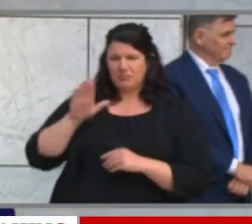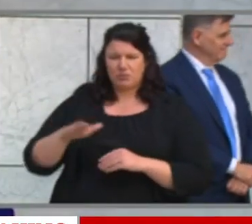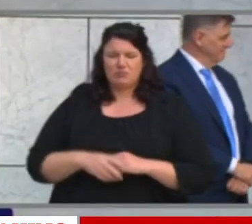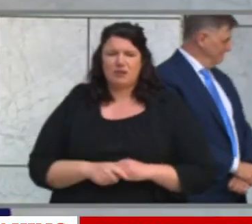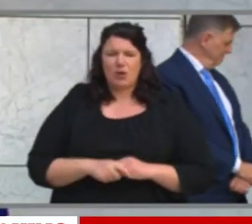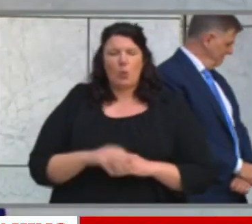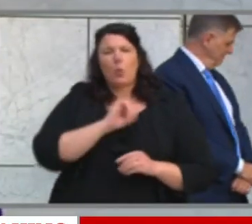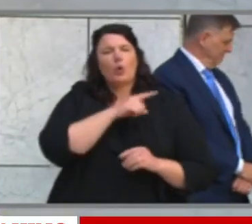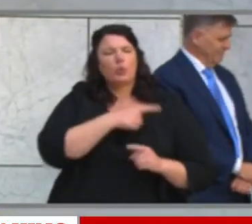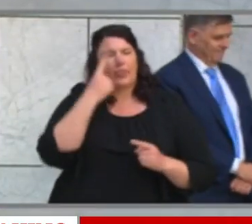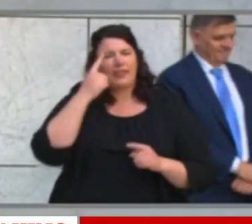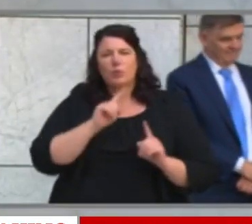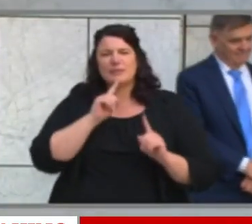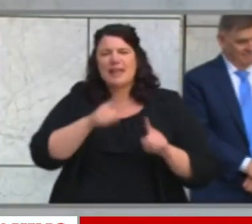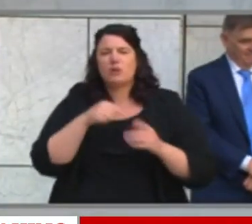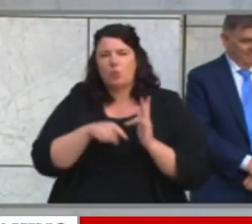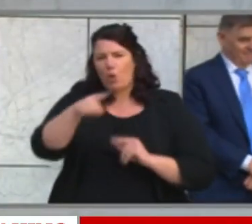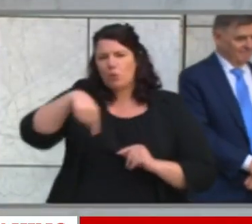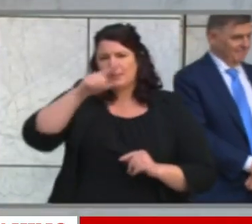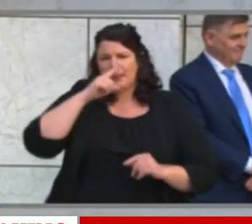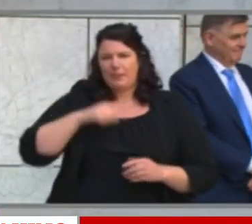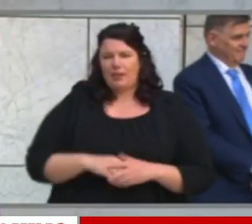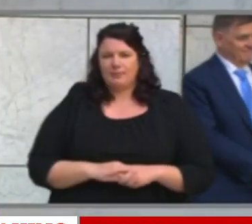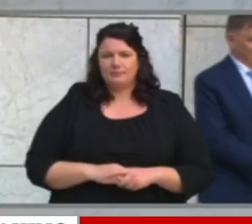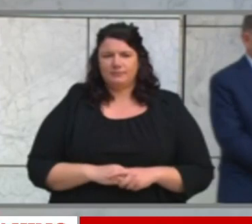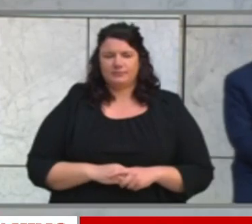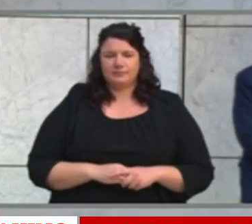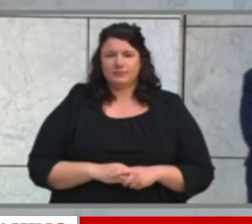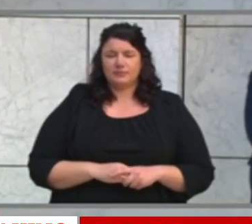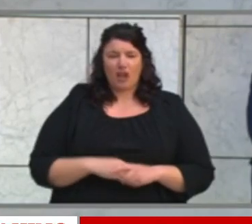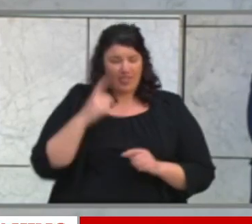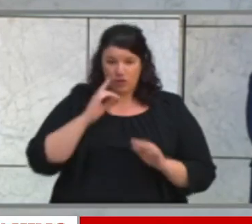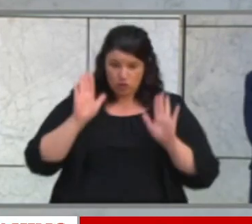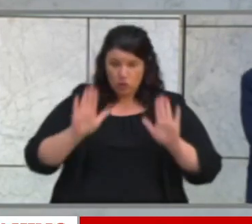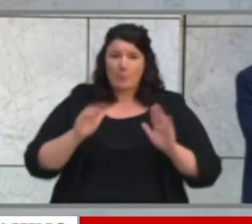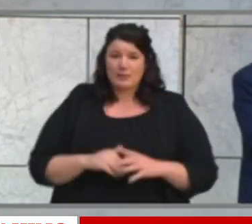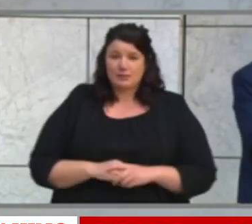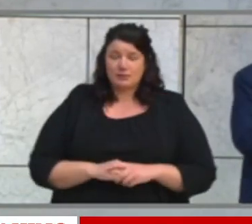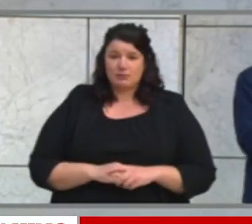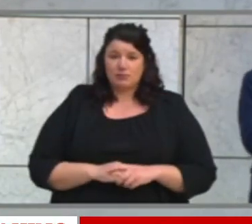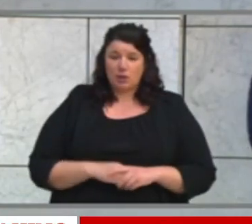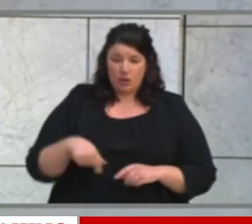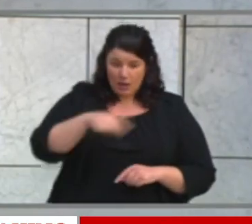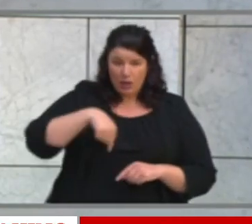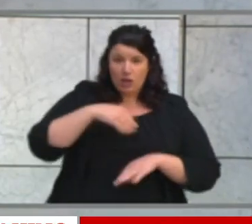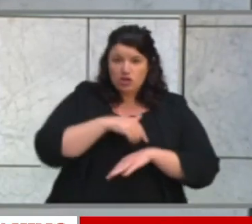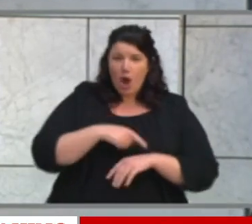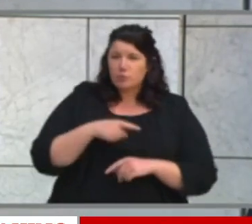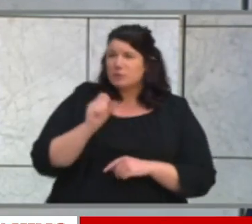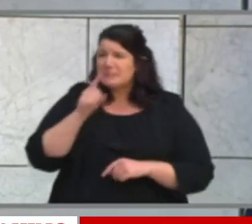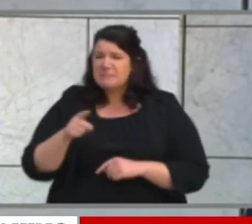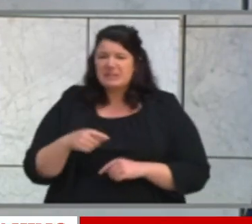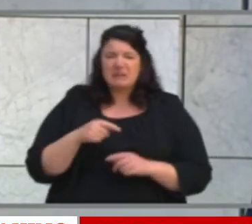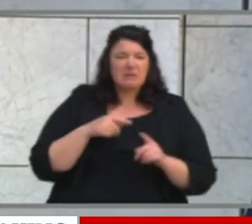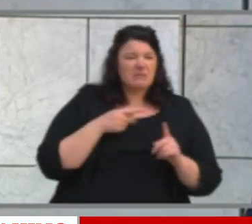my message. And I think that's the message of every Australian. Now is a time to support each other. And I